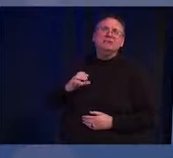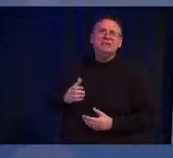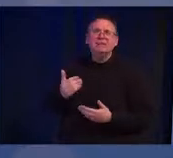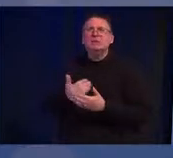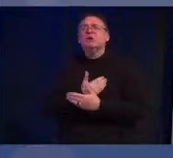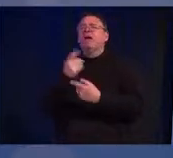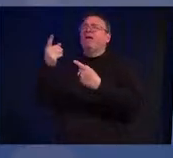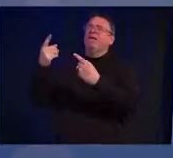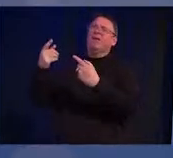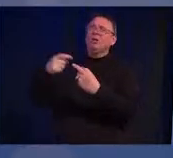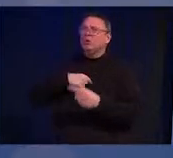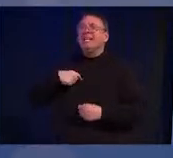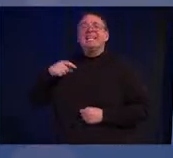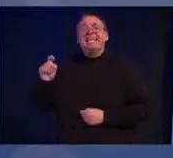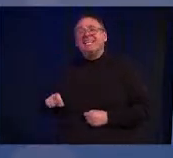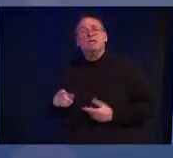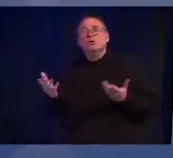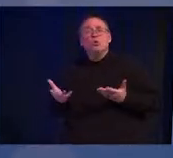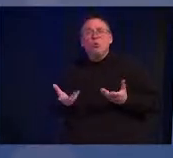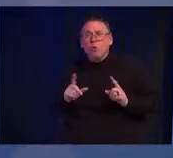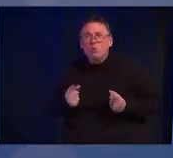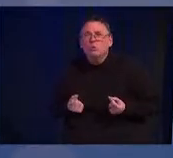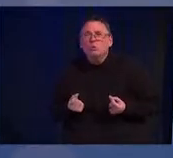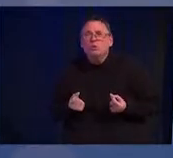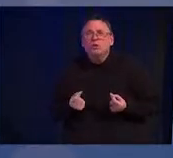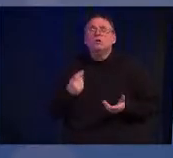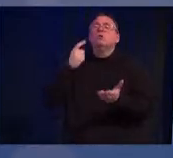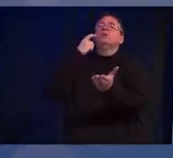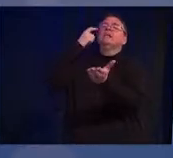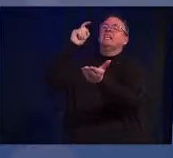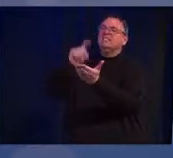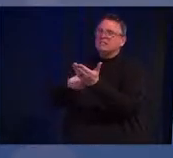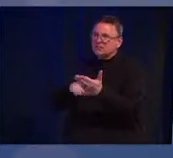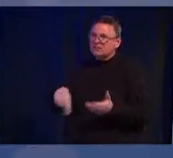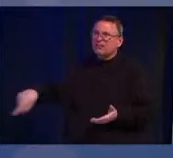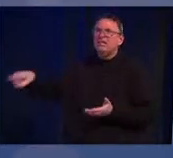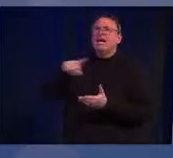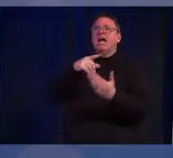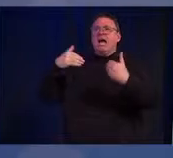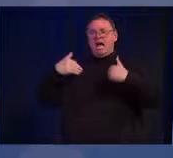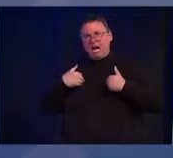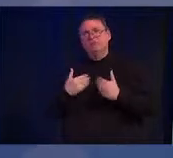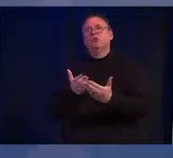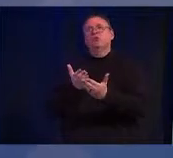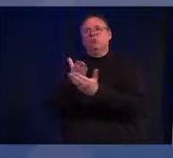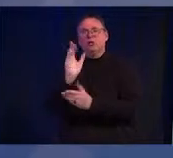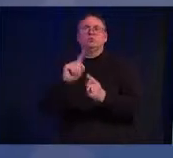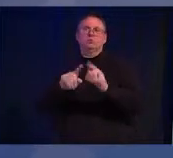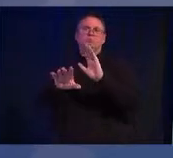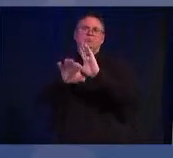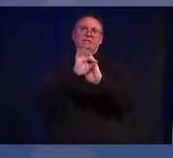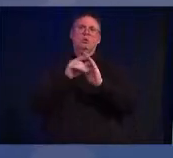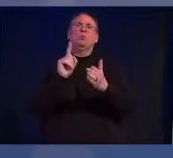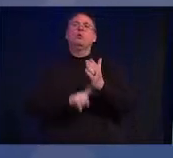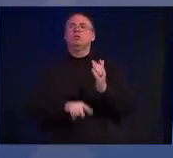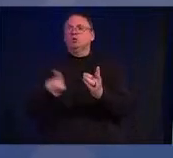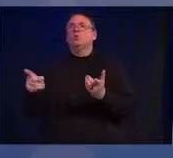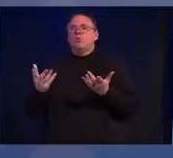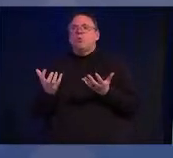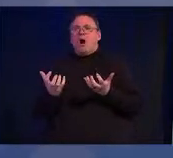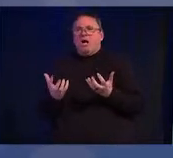is recognize that your unalienable right to choose what you put in your